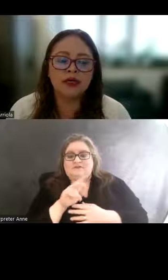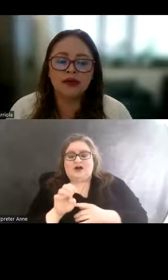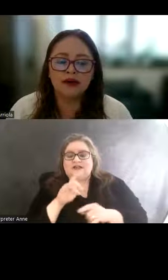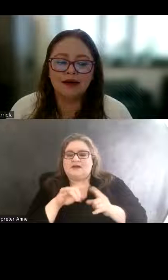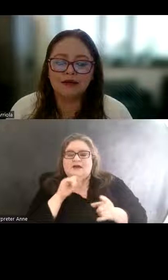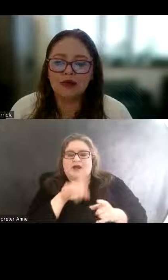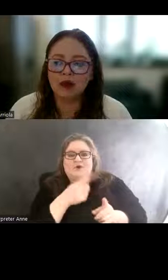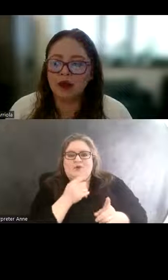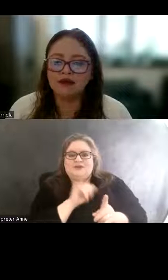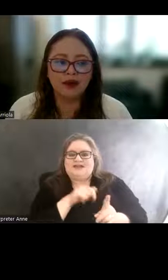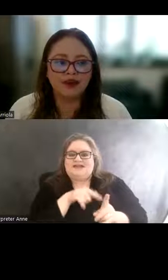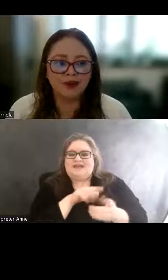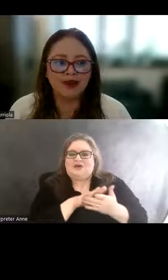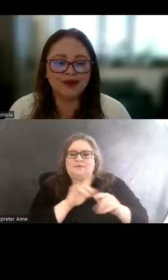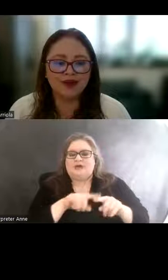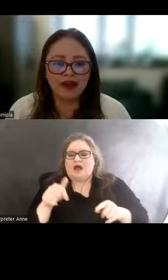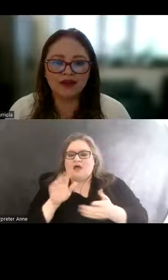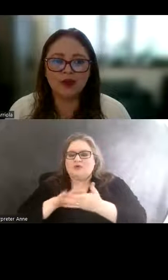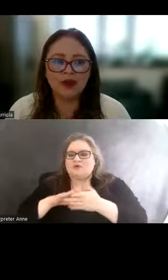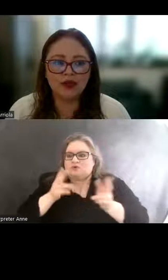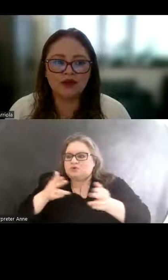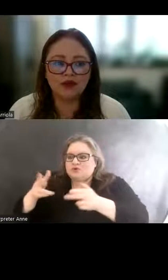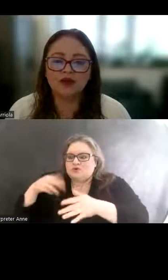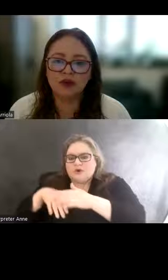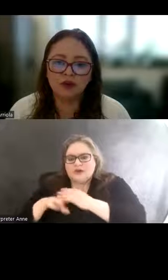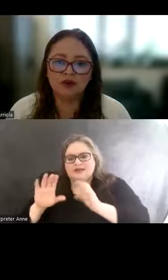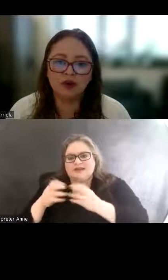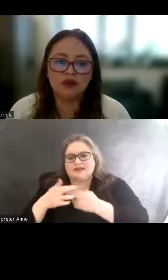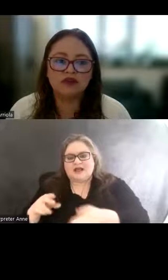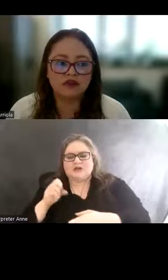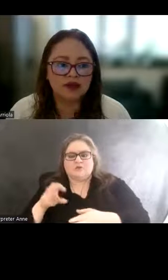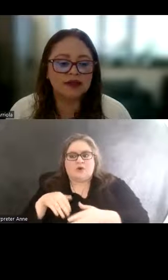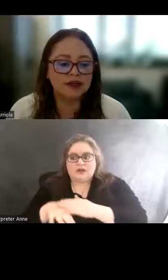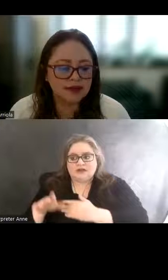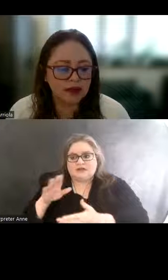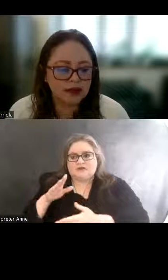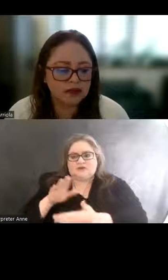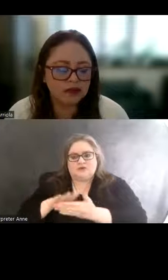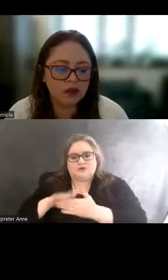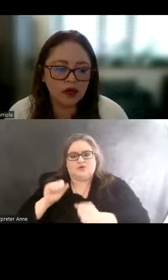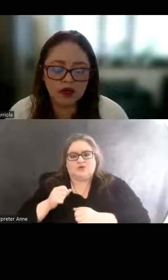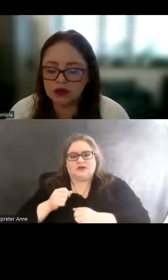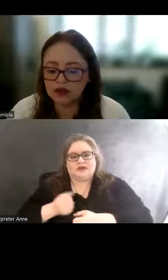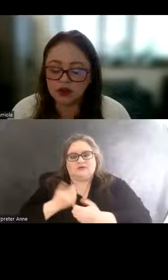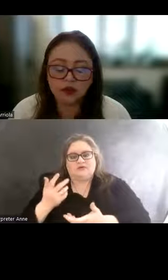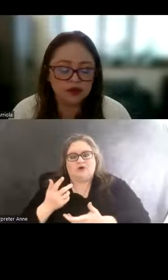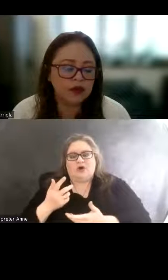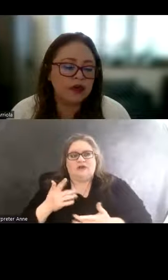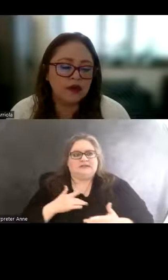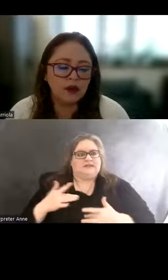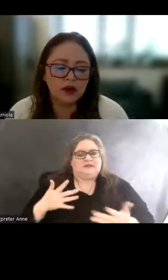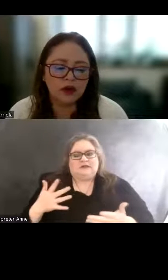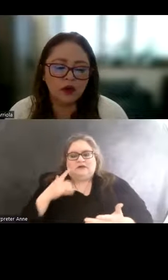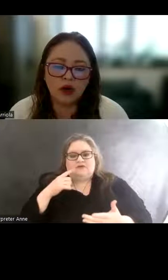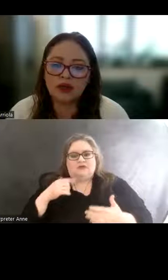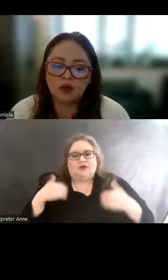happened, a lot of times coming into the classroom or coming into the school can provoke stress and anxiety for the youth